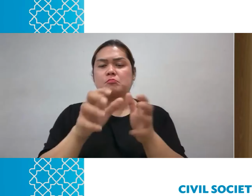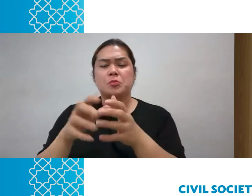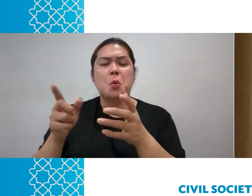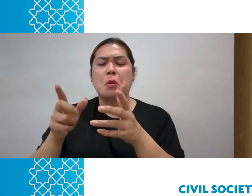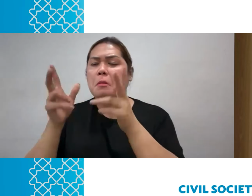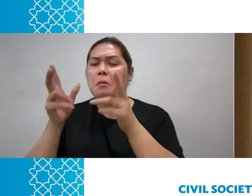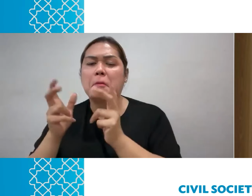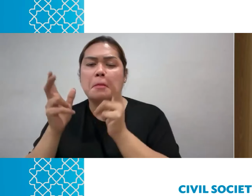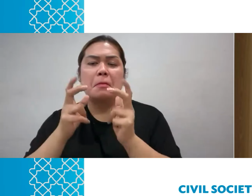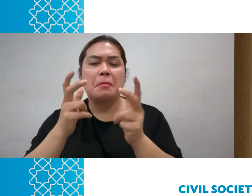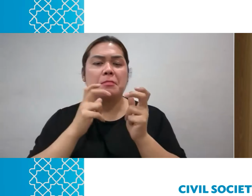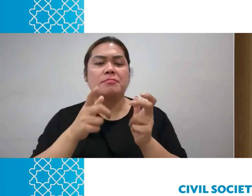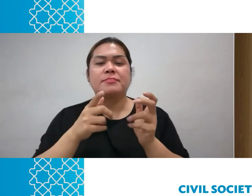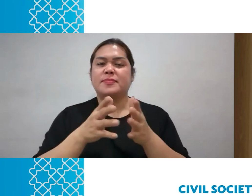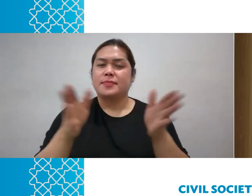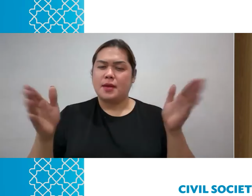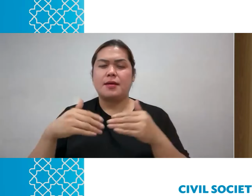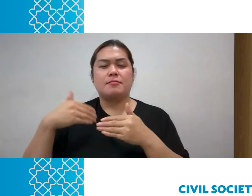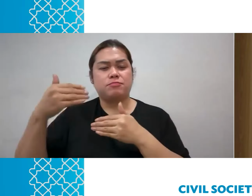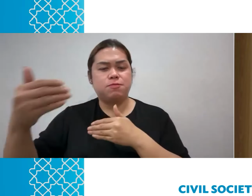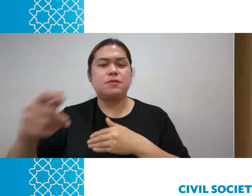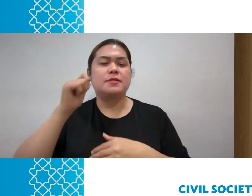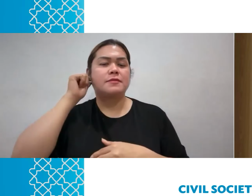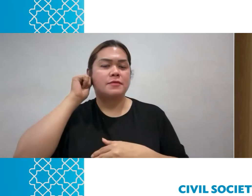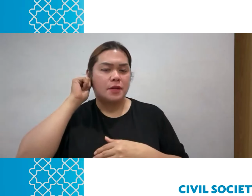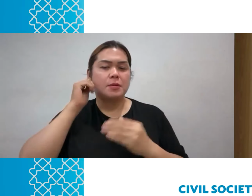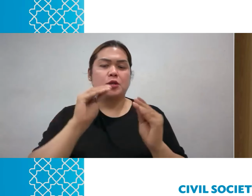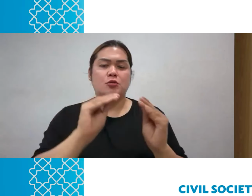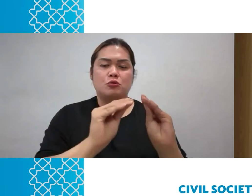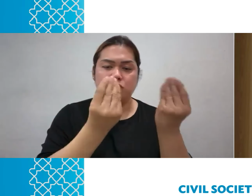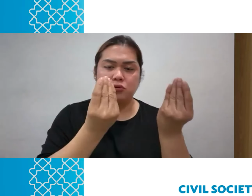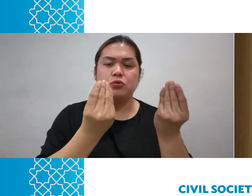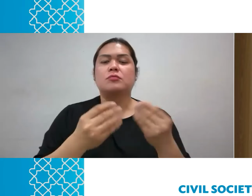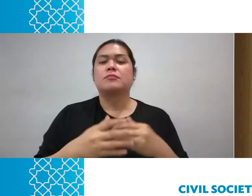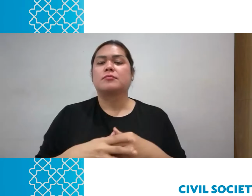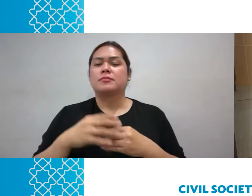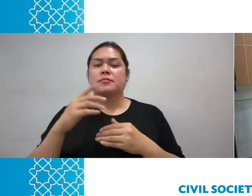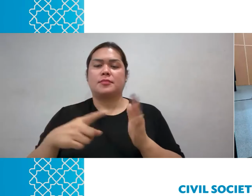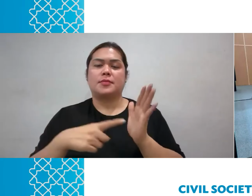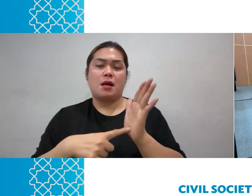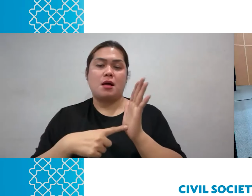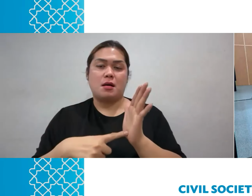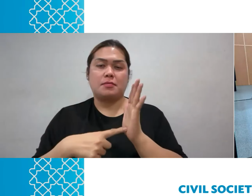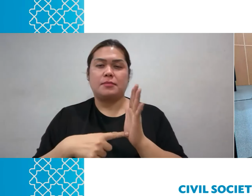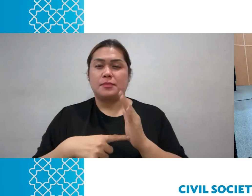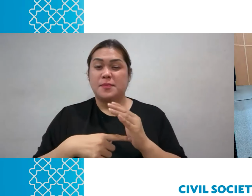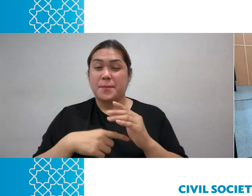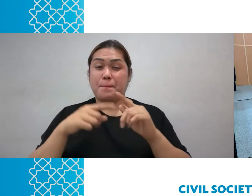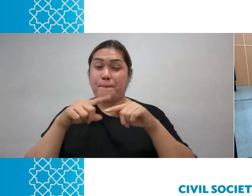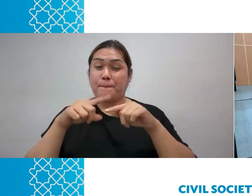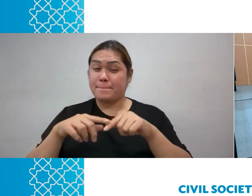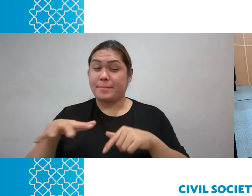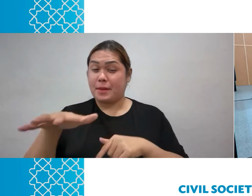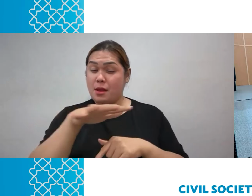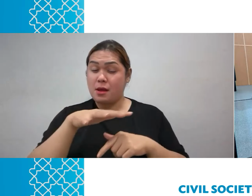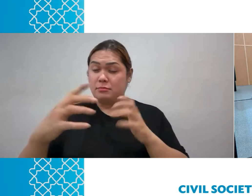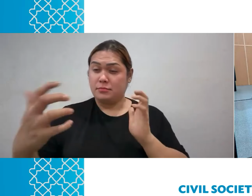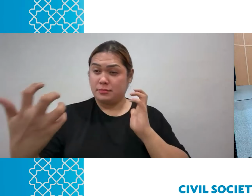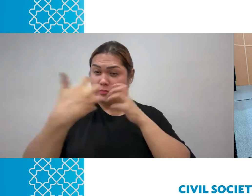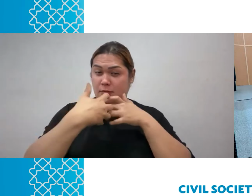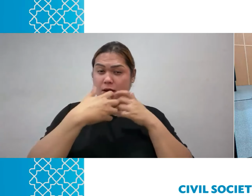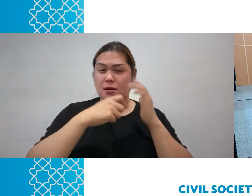to target women, target youth, but of course, if we are, for example, designing a project about where certain elevators should